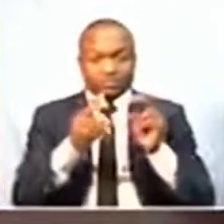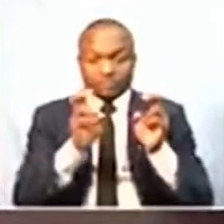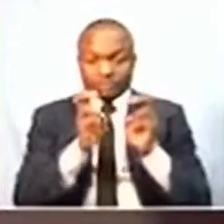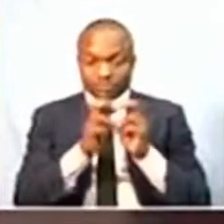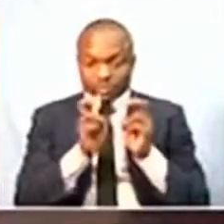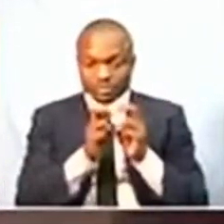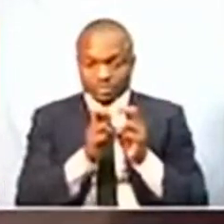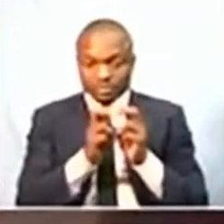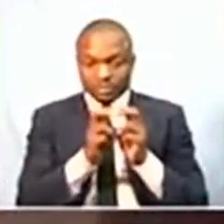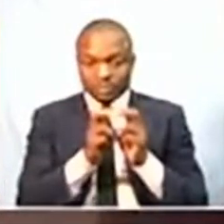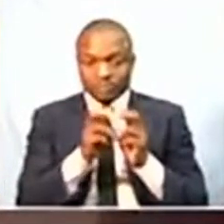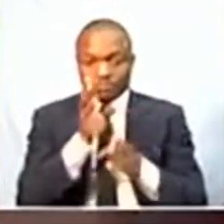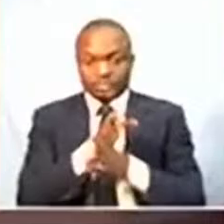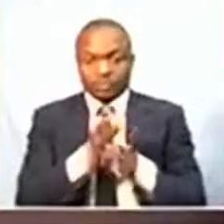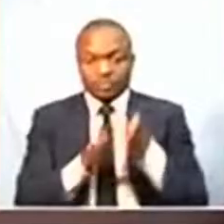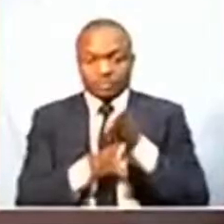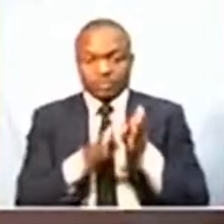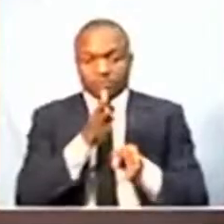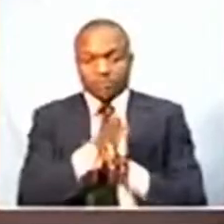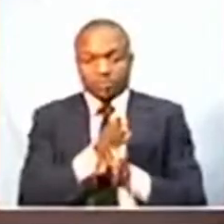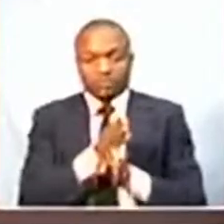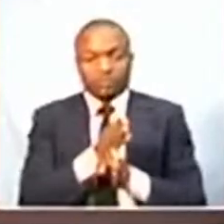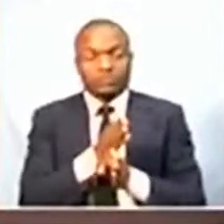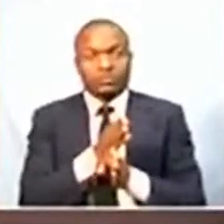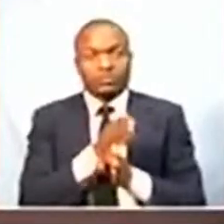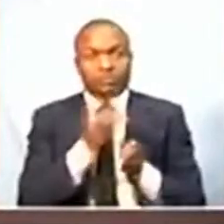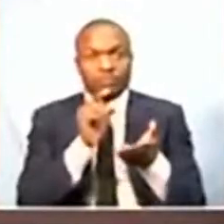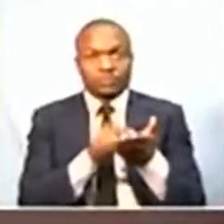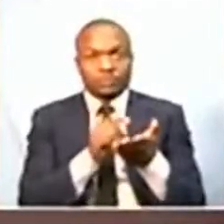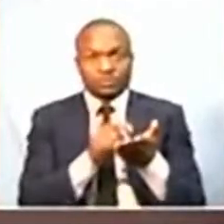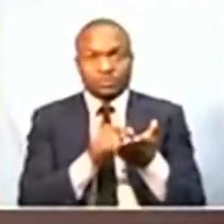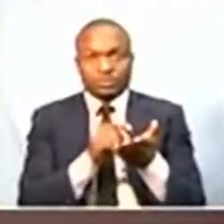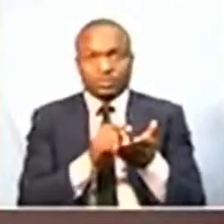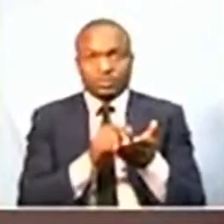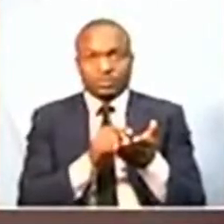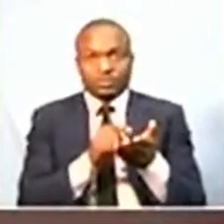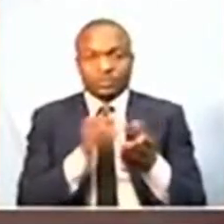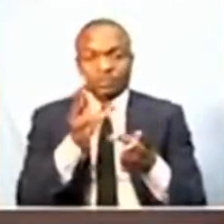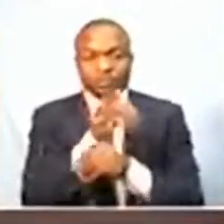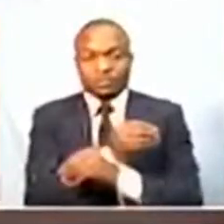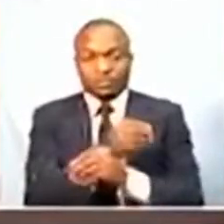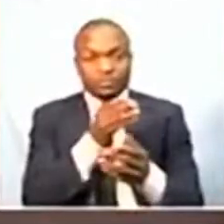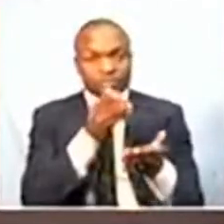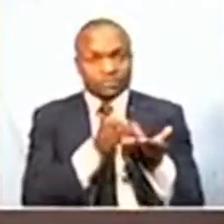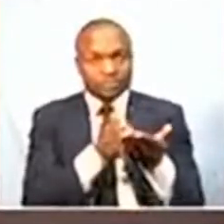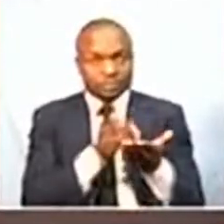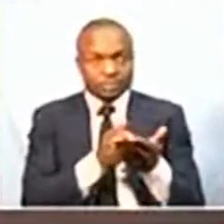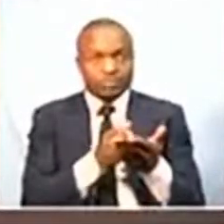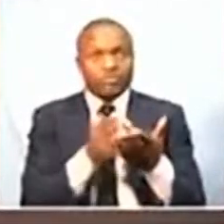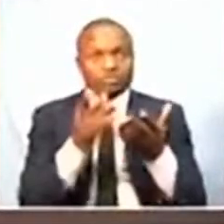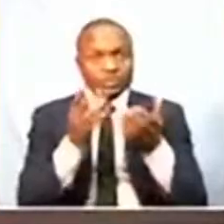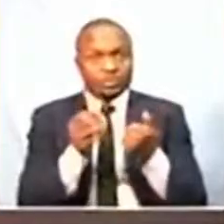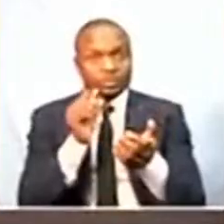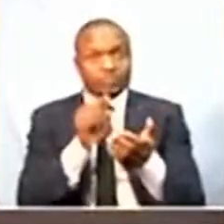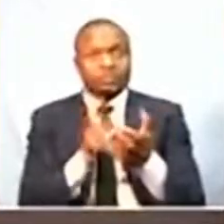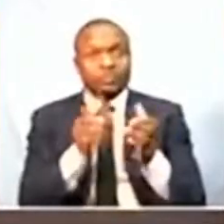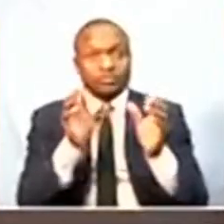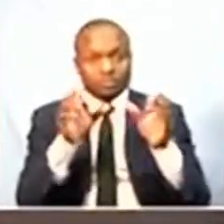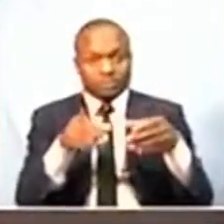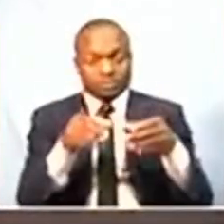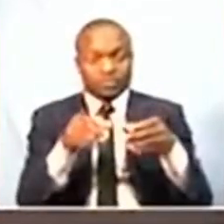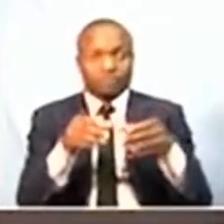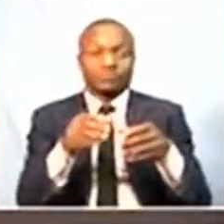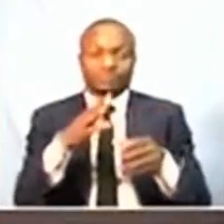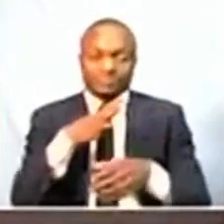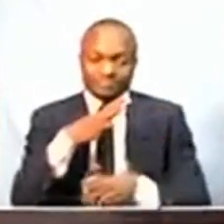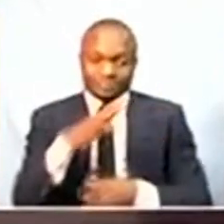the construction of Mukungwa, which was omitted in the document. I would want these copies to be handed over to you. That